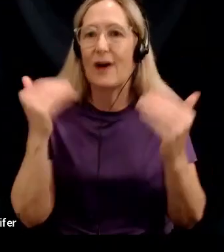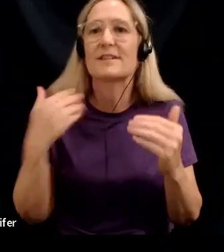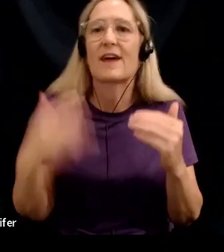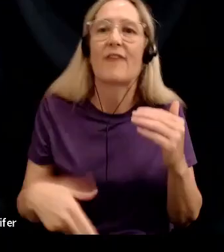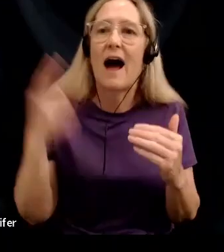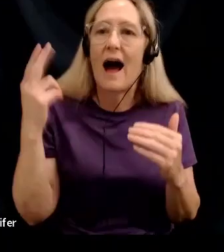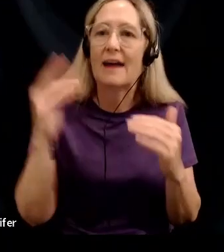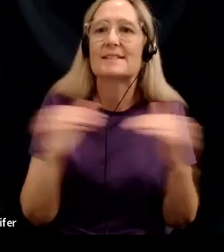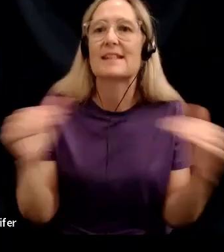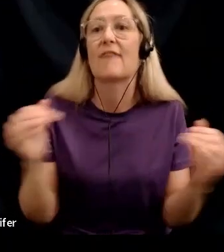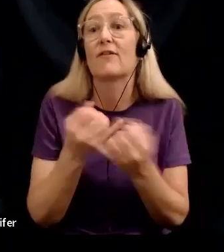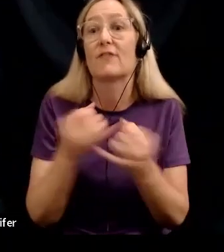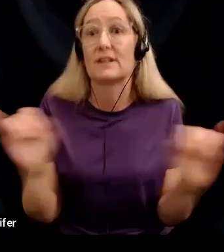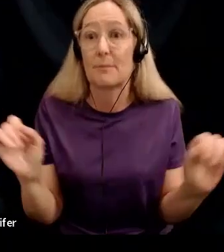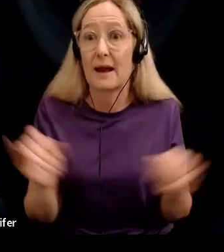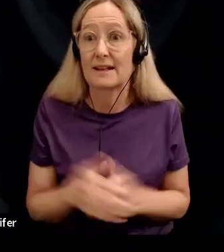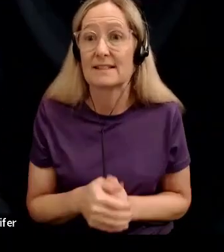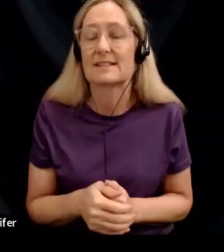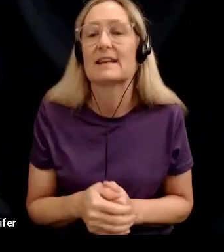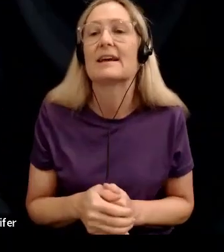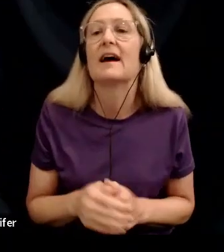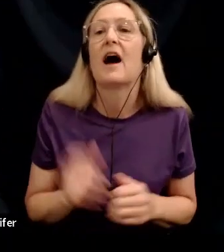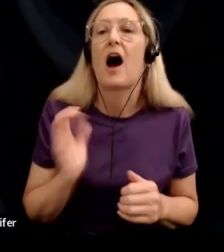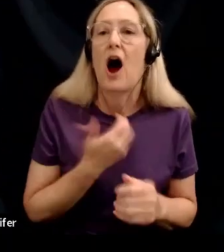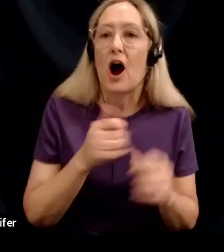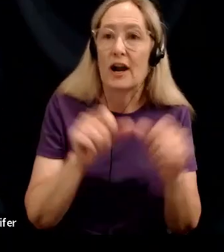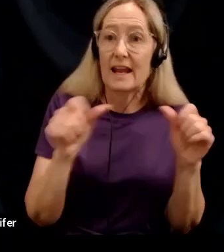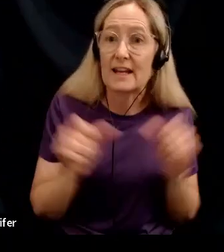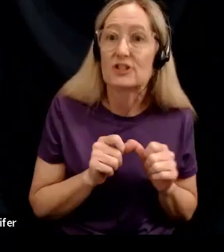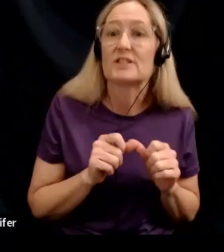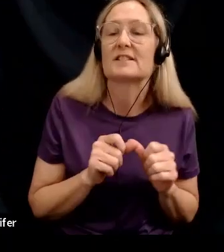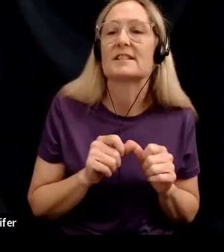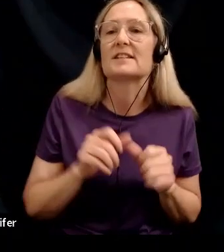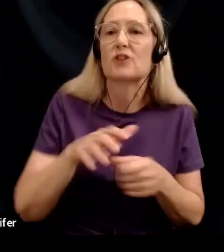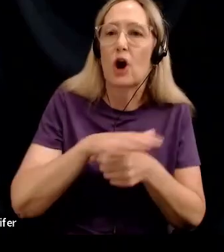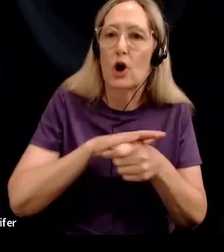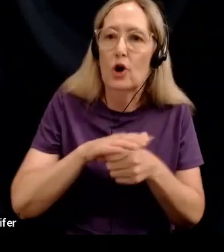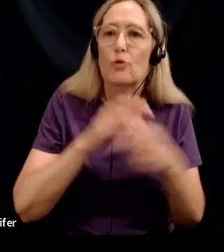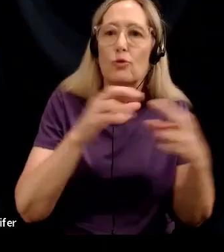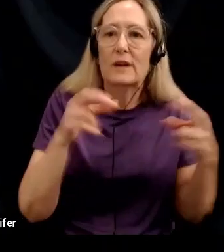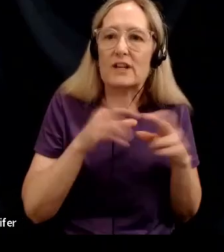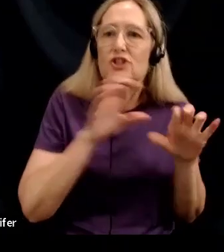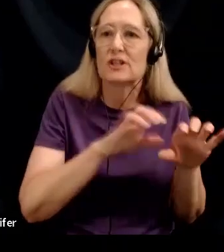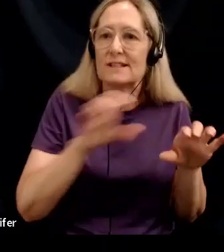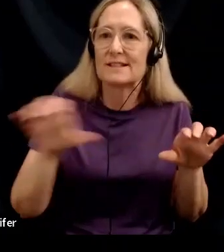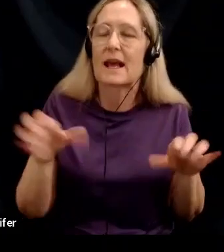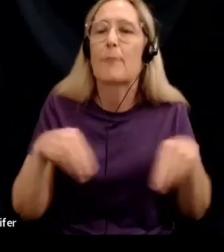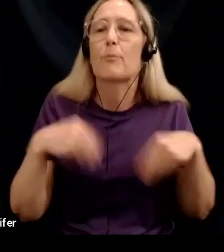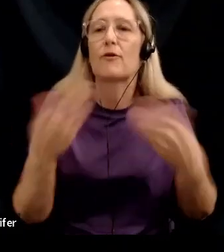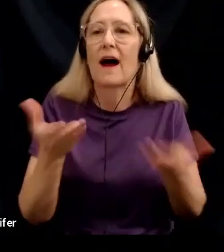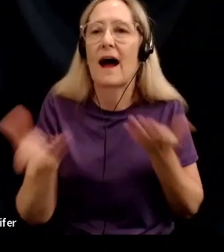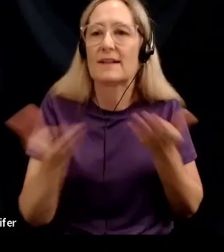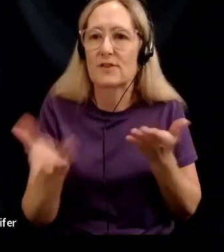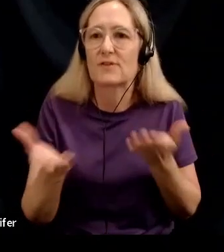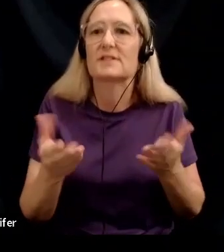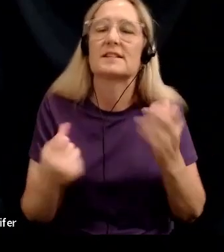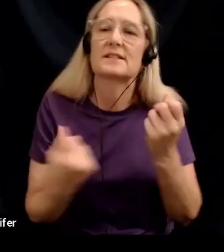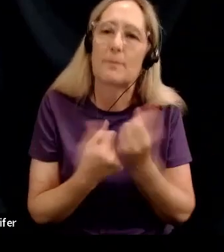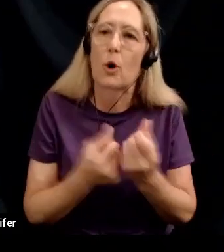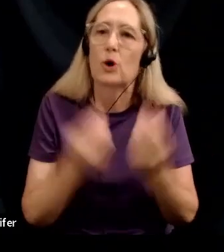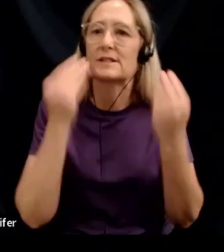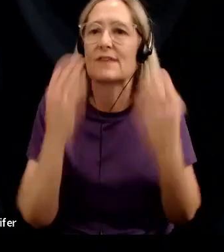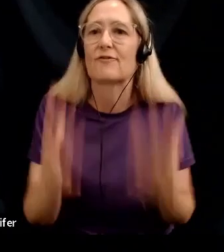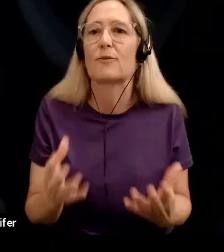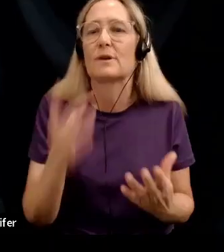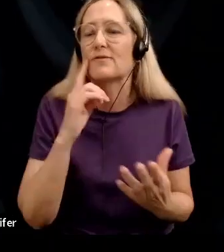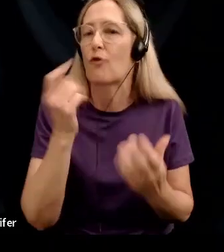of independence. Area agencies on aging are regional organizations that provide the services, supports, and information for